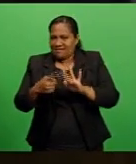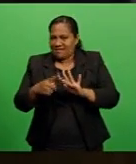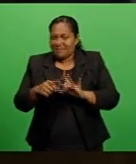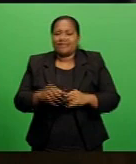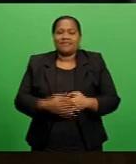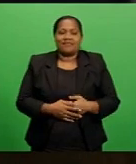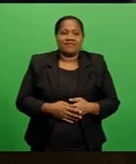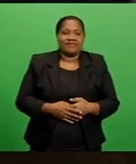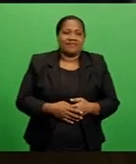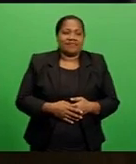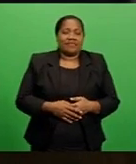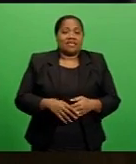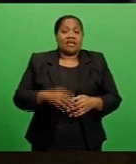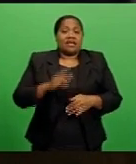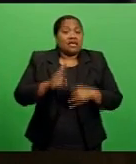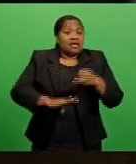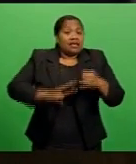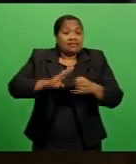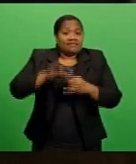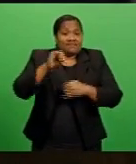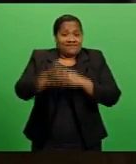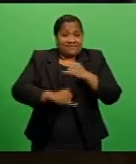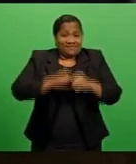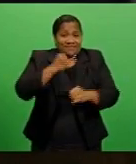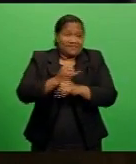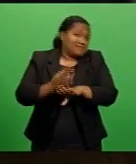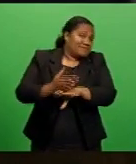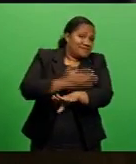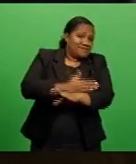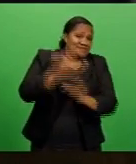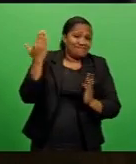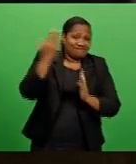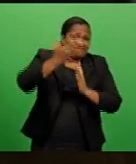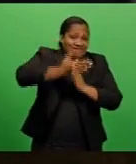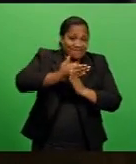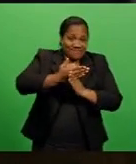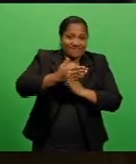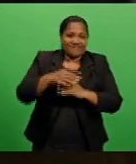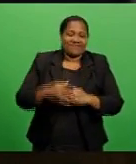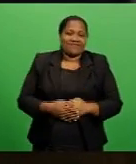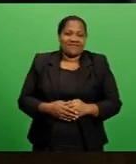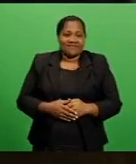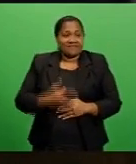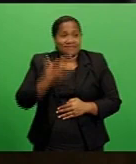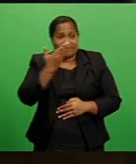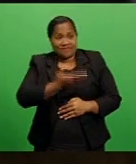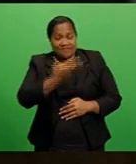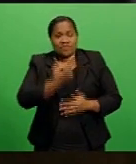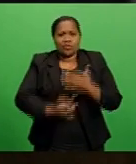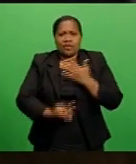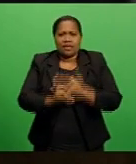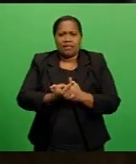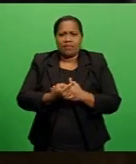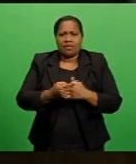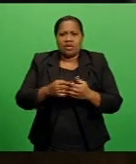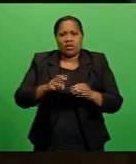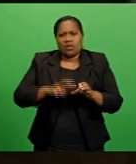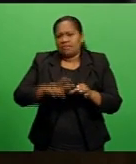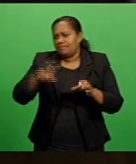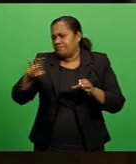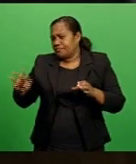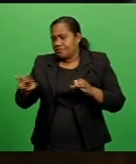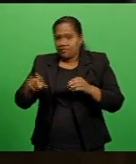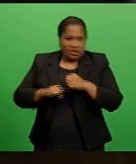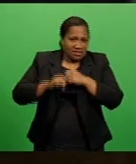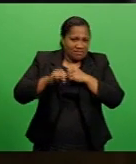Following his last international outing before the lockdown, Olympian Winston Hill has been off the amateur boxing radar for some time.